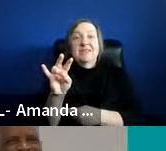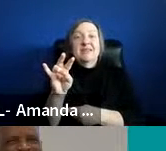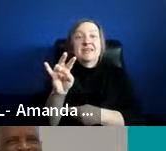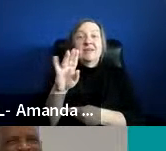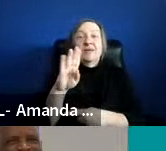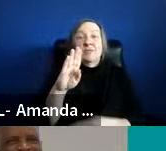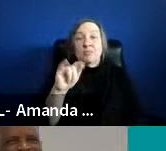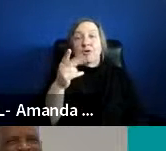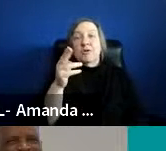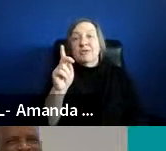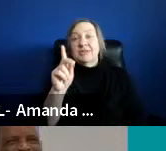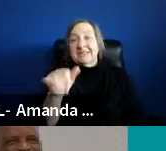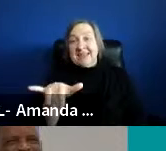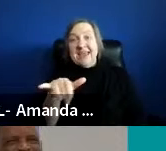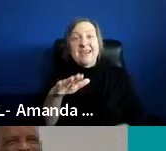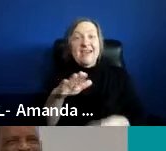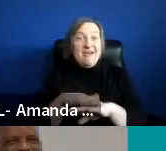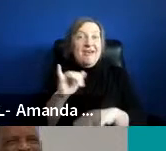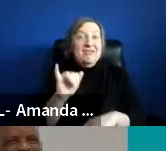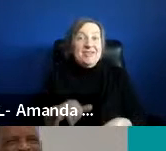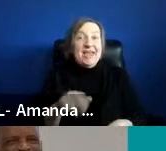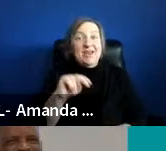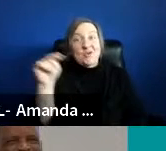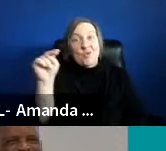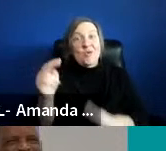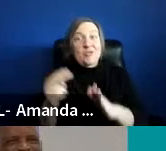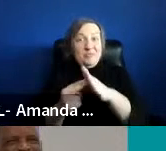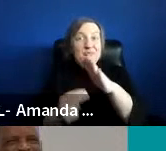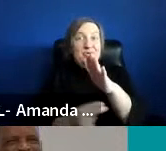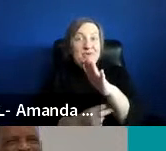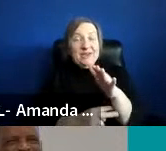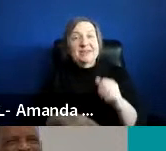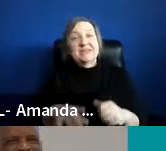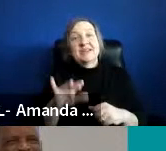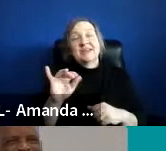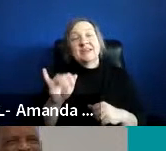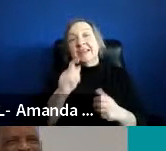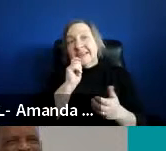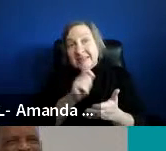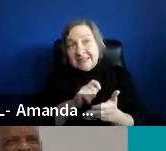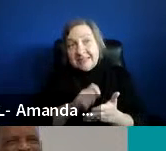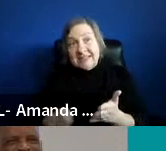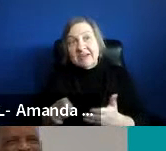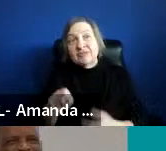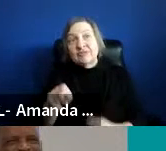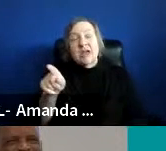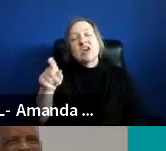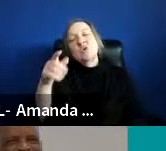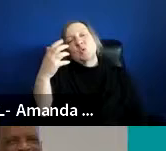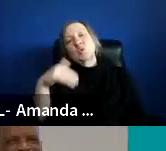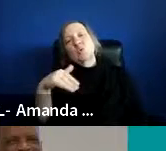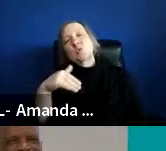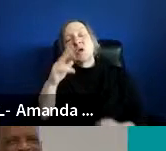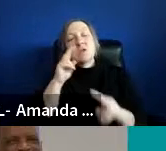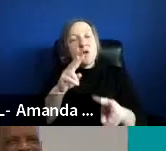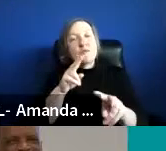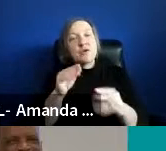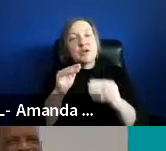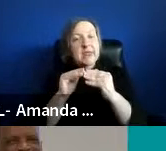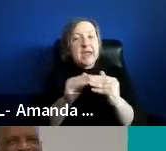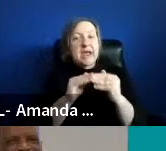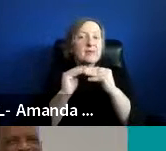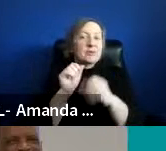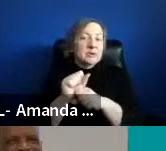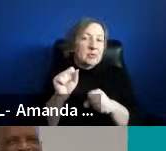northbound bridge, but the secretary, really did look forward to some of the equity work that the program's been